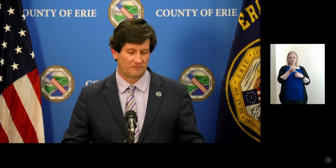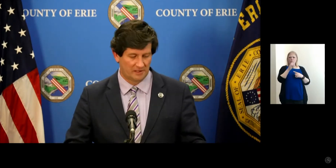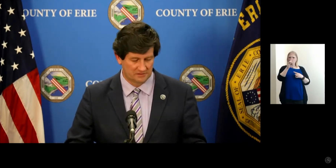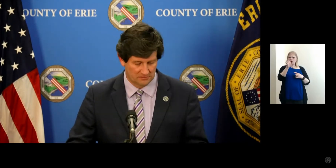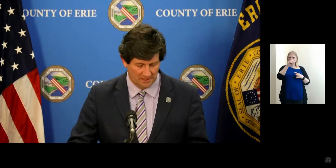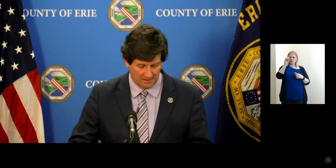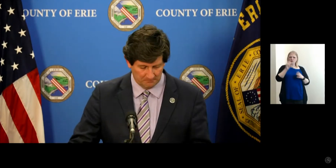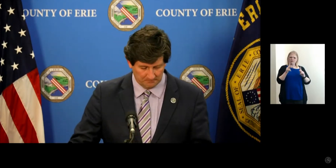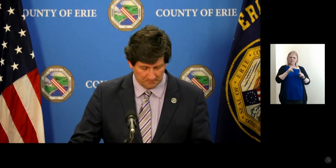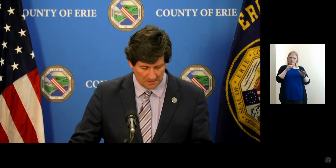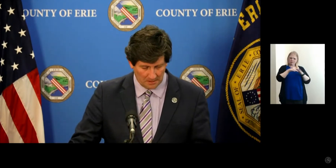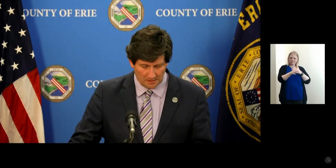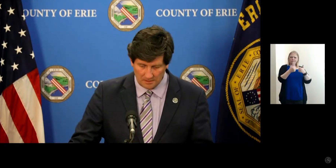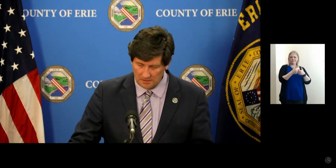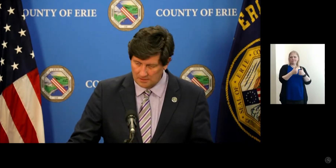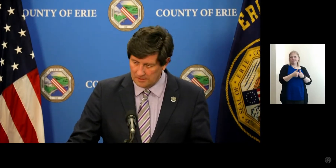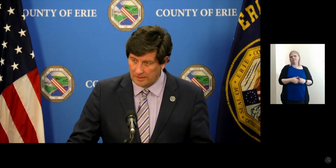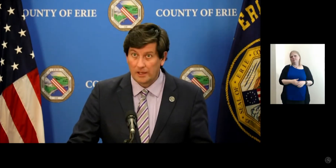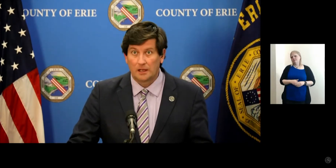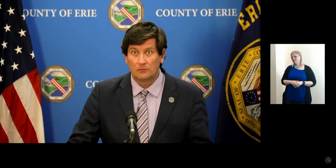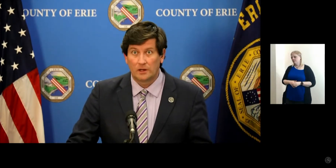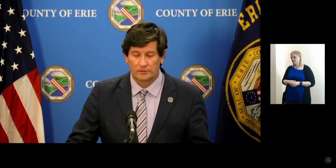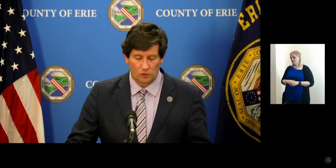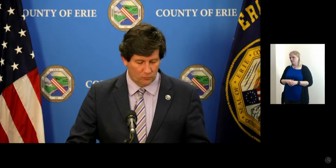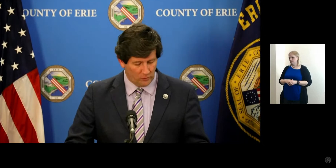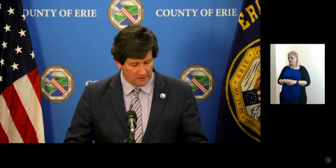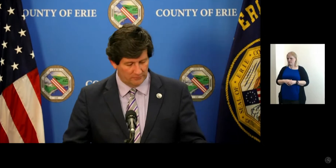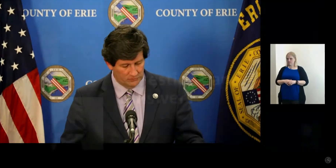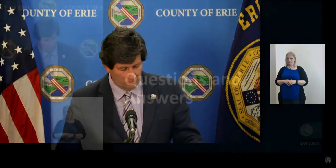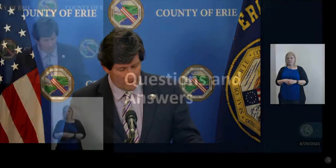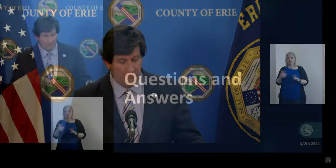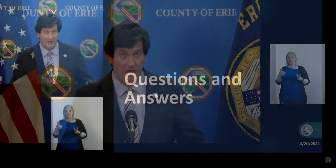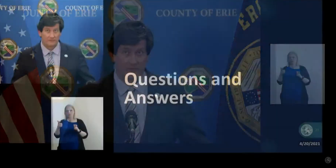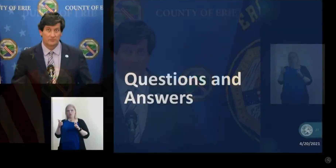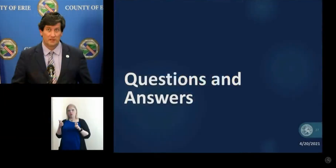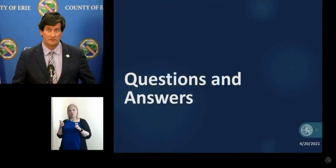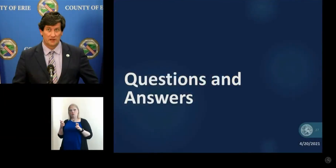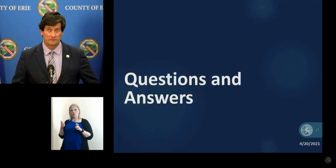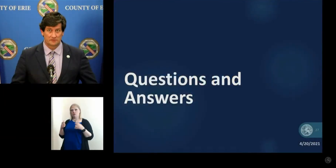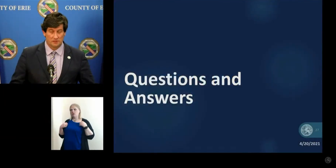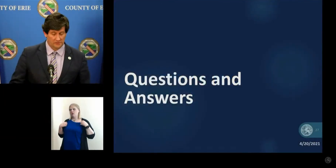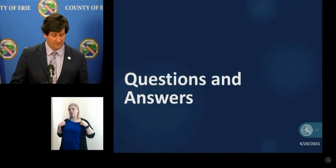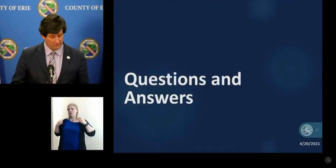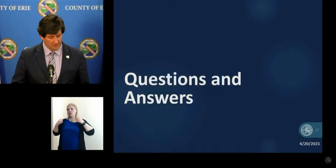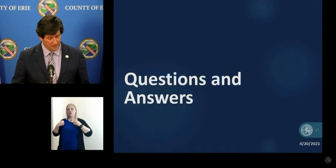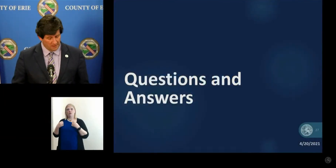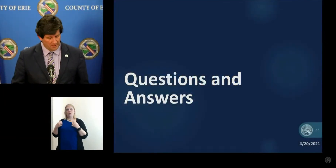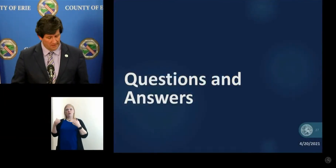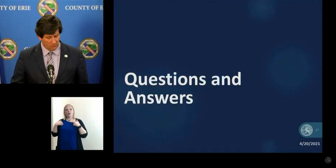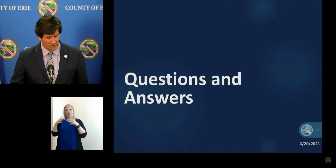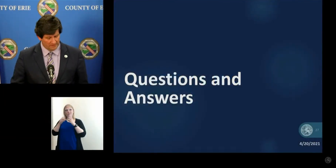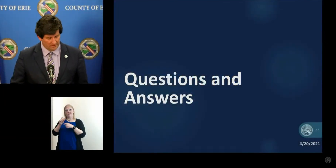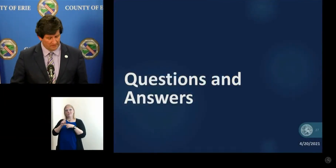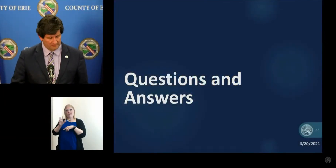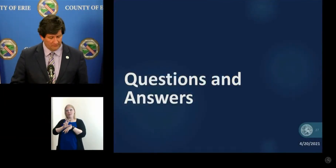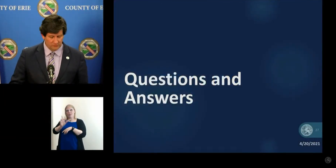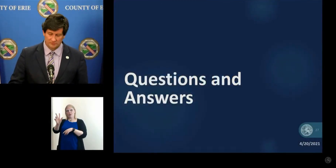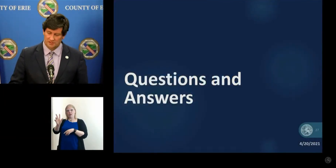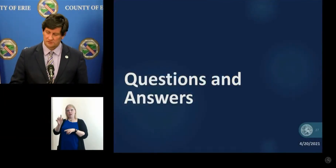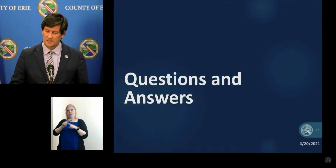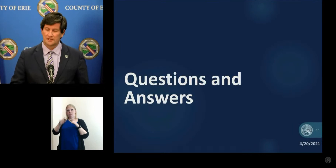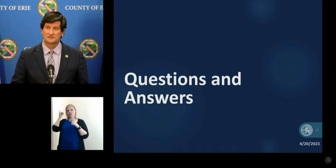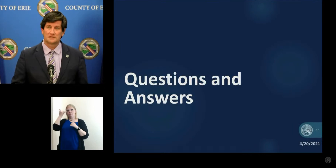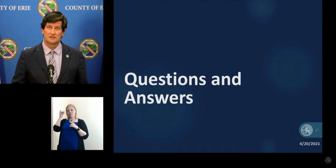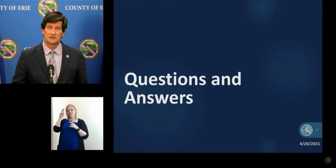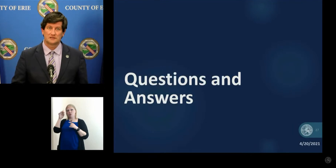100% of the fans are in the game. Why don't we go up quickly? We'll do a rapid. I have to be on a conference call at 3. But Buffalo News,